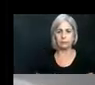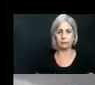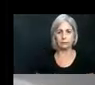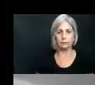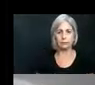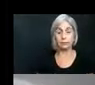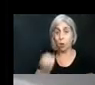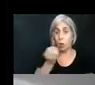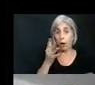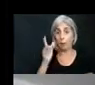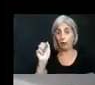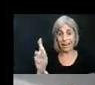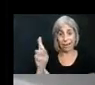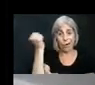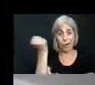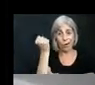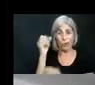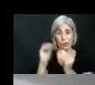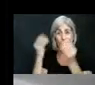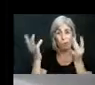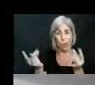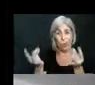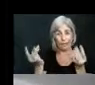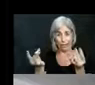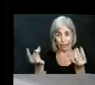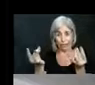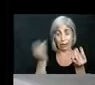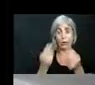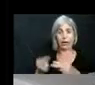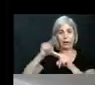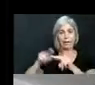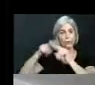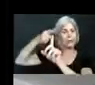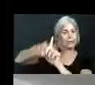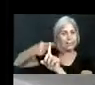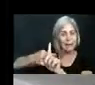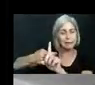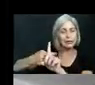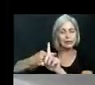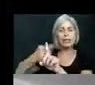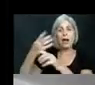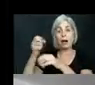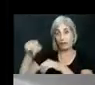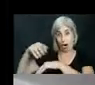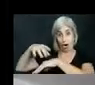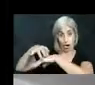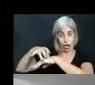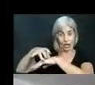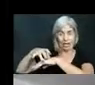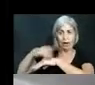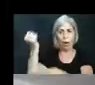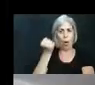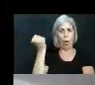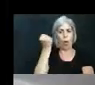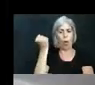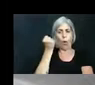Warmer air also holds more moisture. So since we're increasing the temperature of the earth, it holds more moisture, which